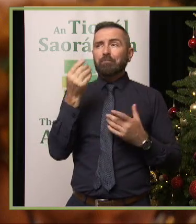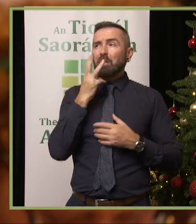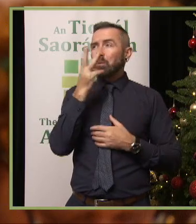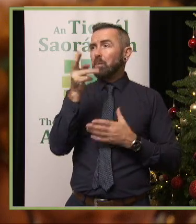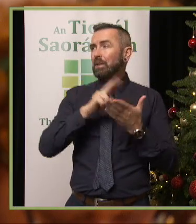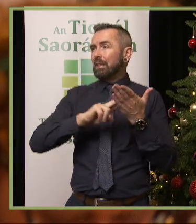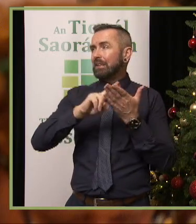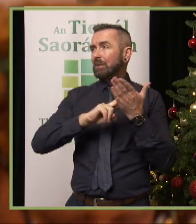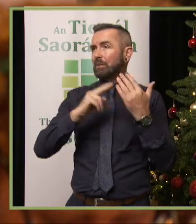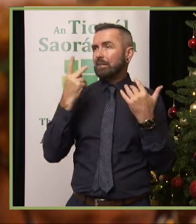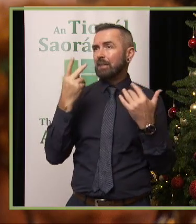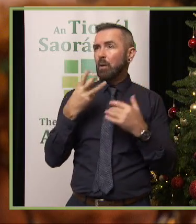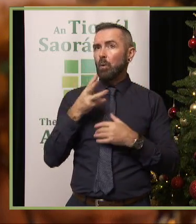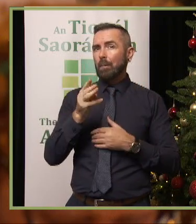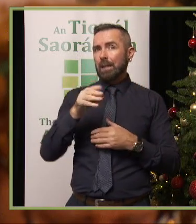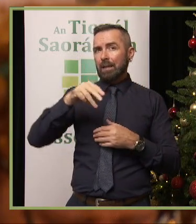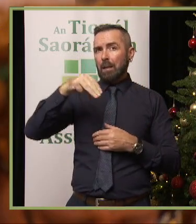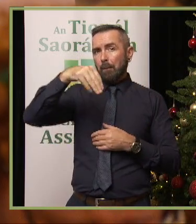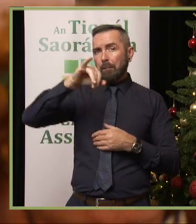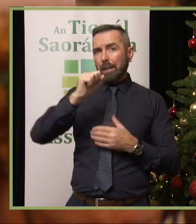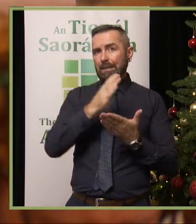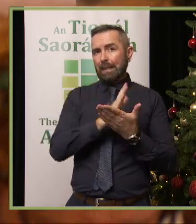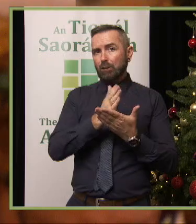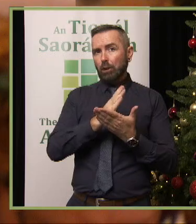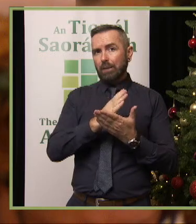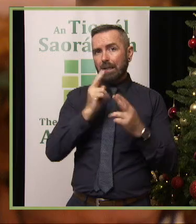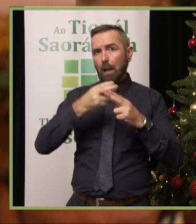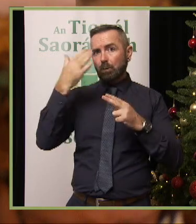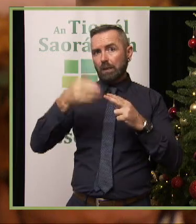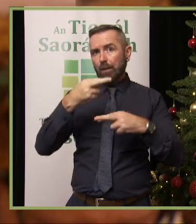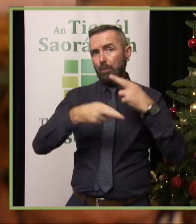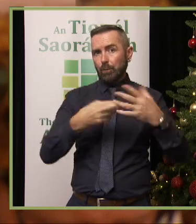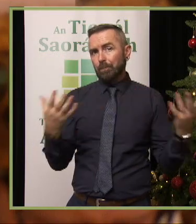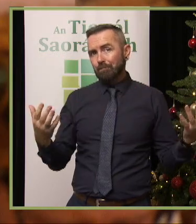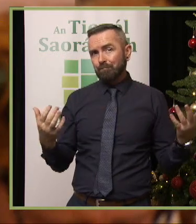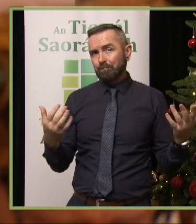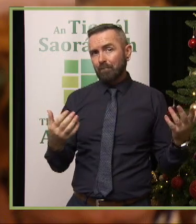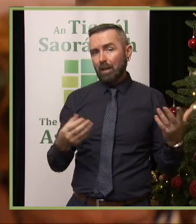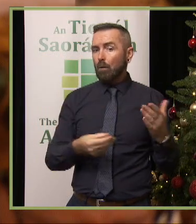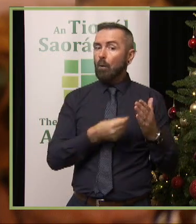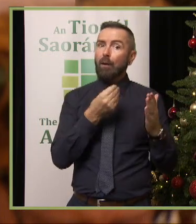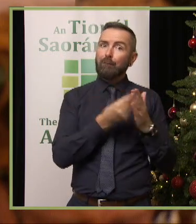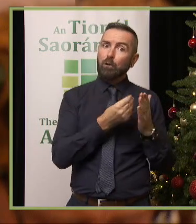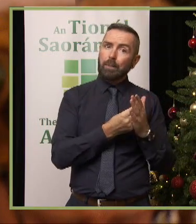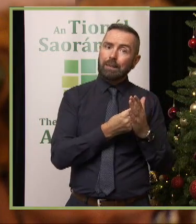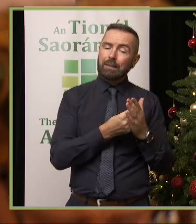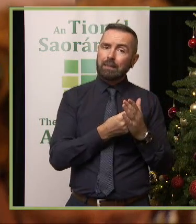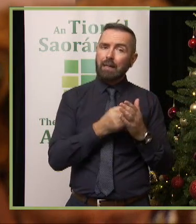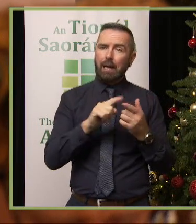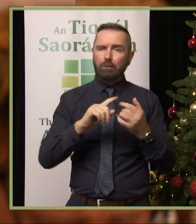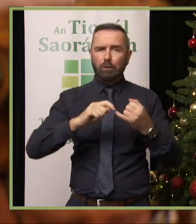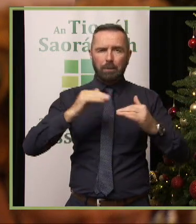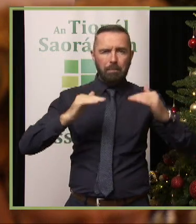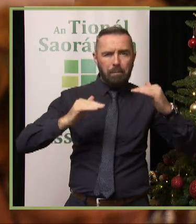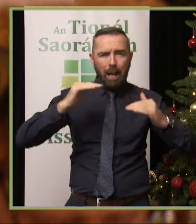a word that will actually be misinterpreted outside this room. So if anything, affordability, and it's really a balancing act